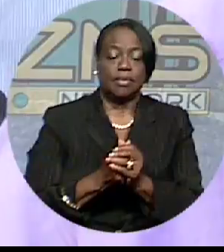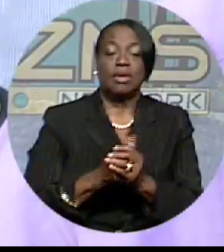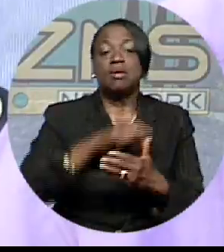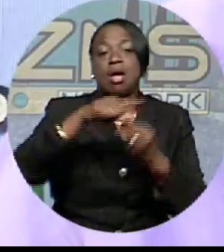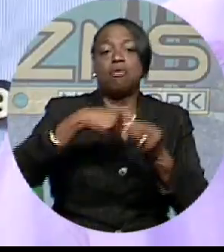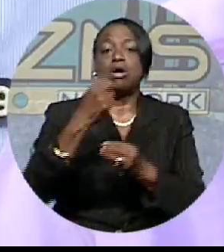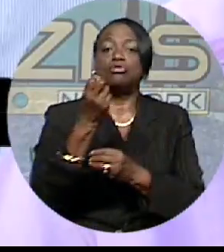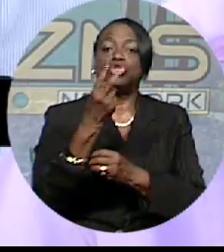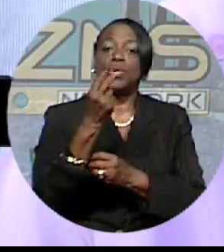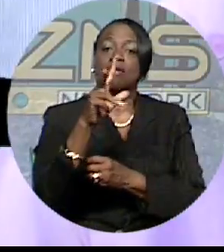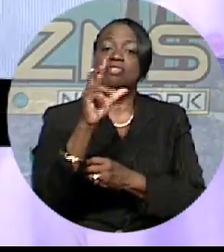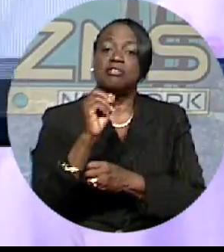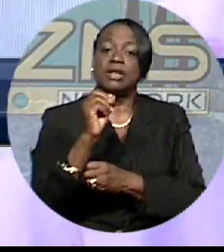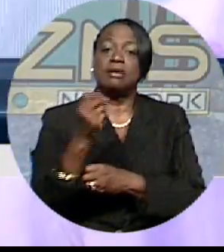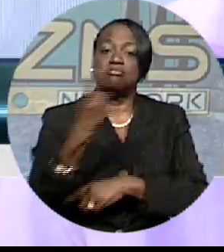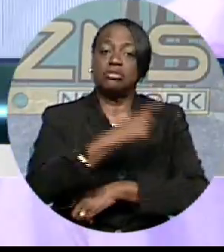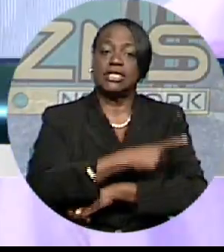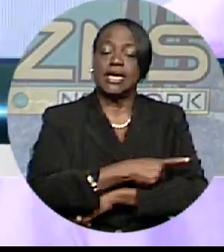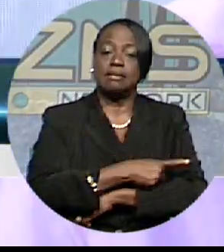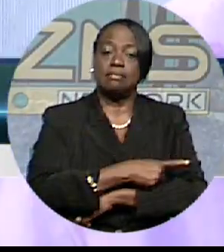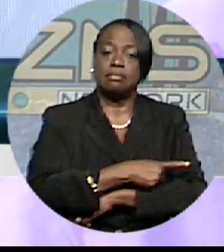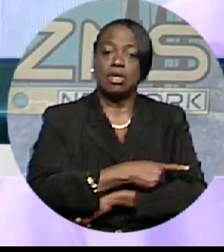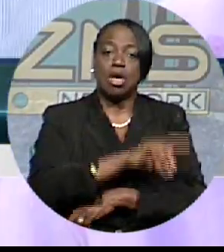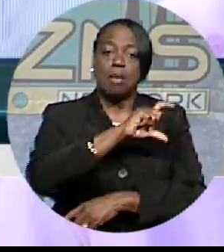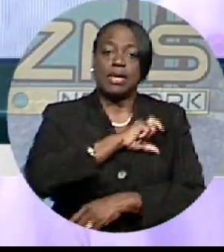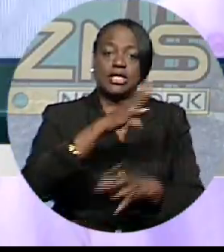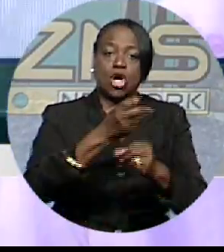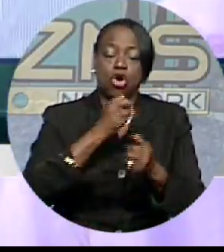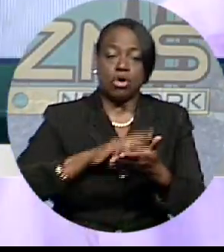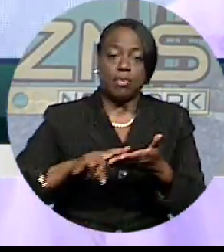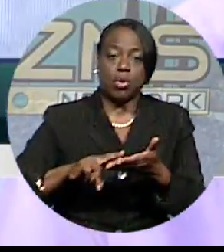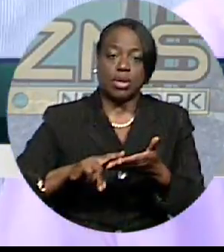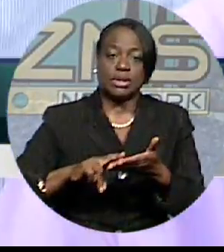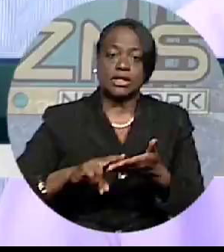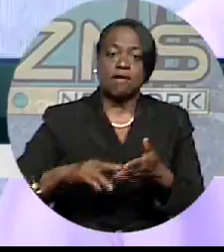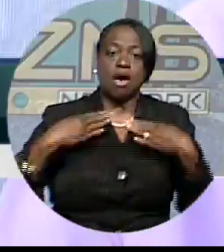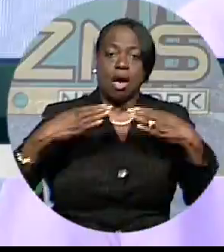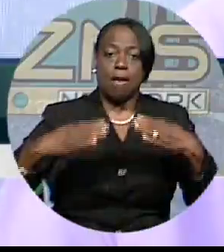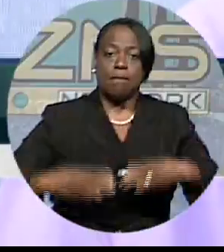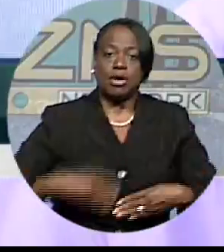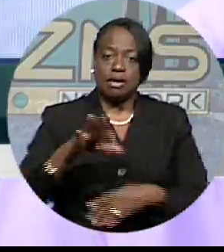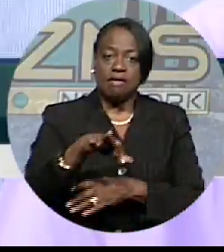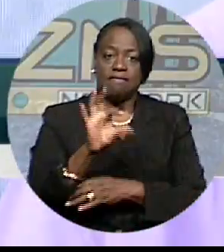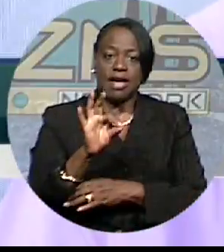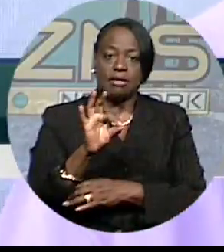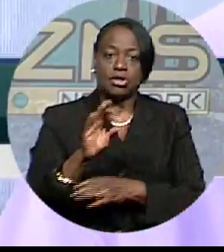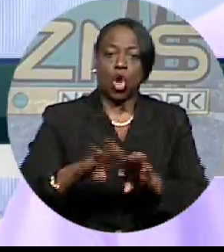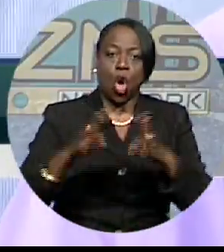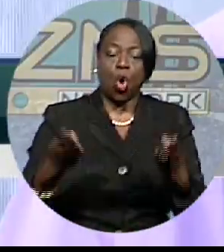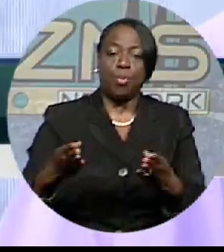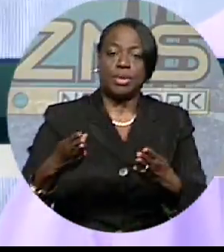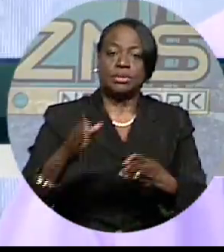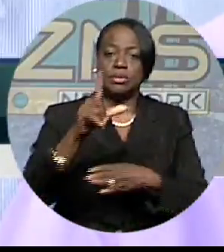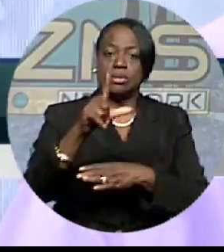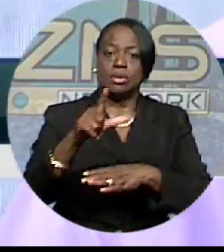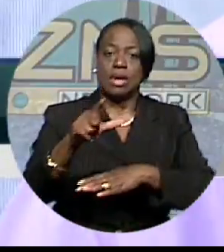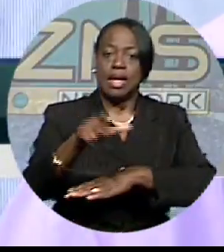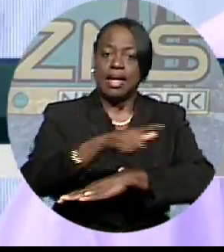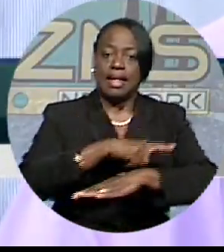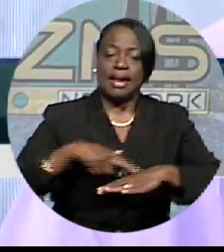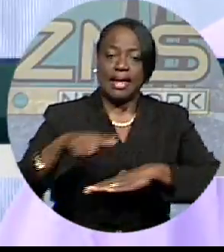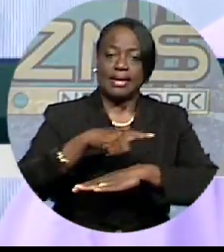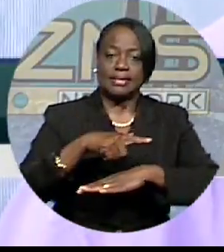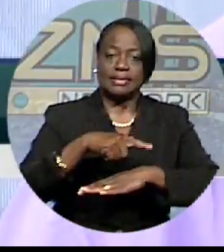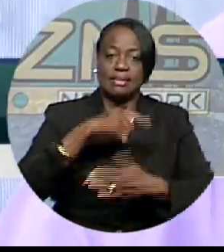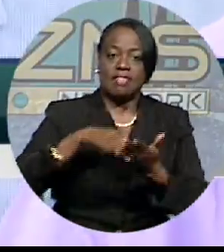12:30 today's date. The police received a report of a body being discovered on an open lot just through this